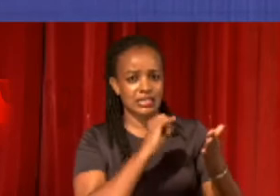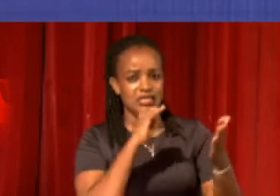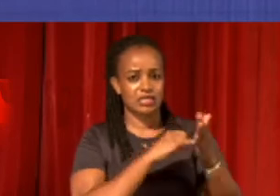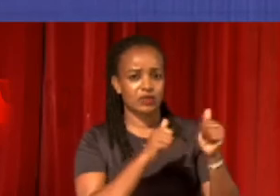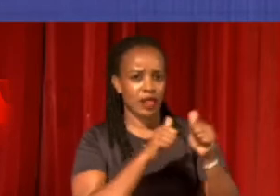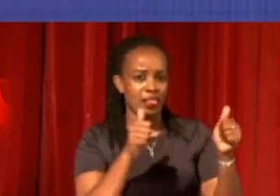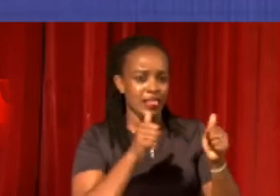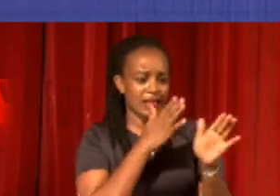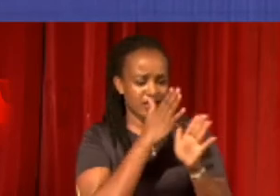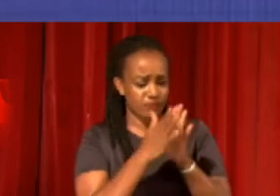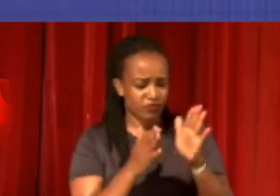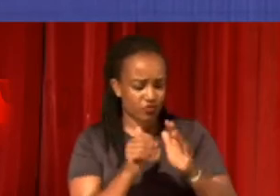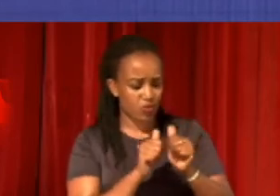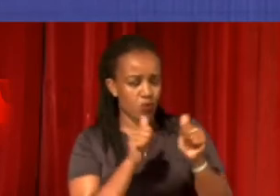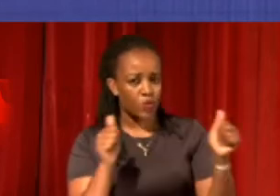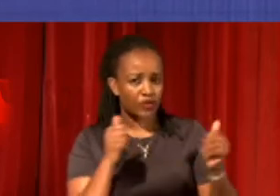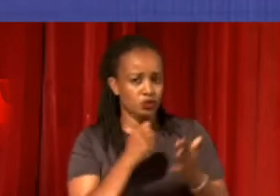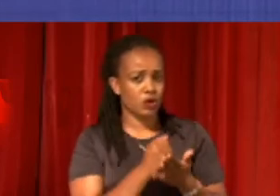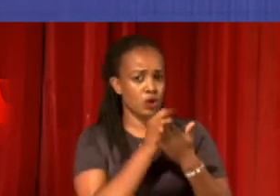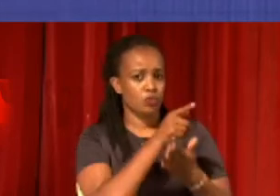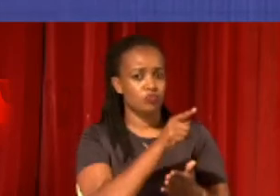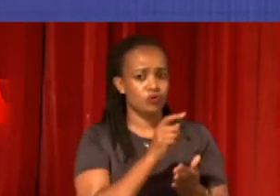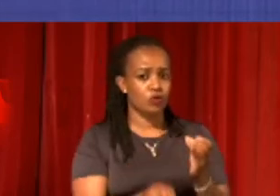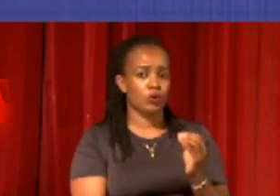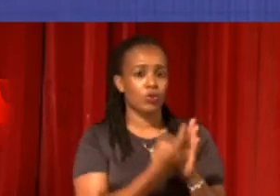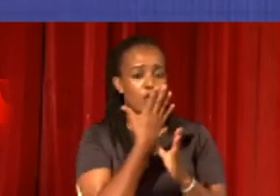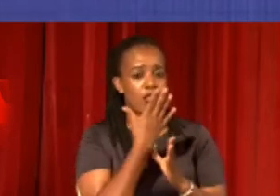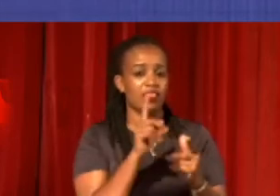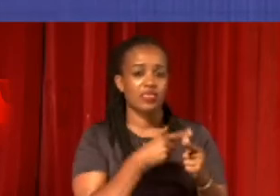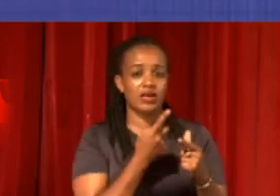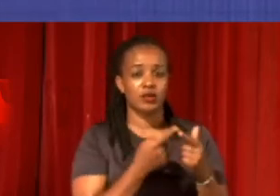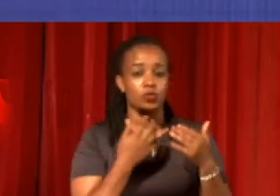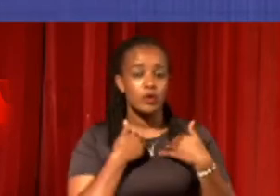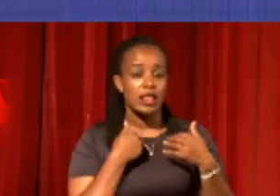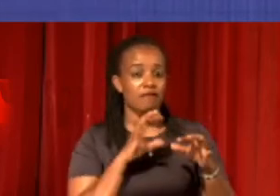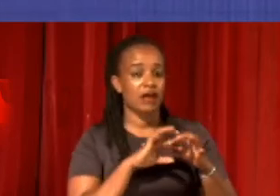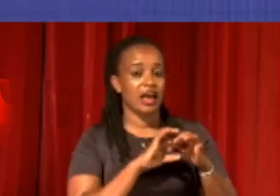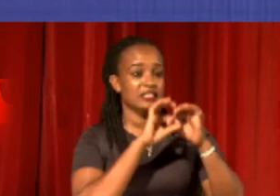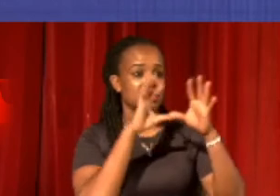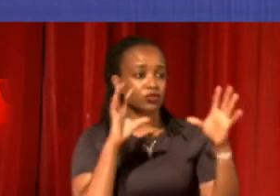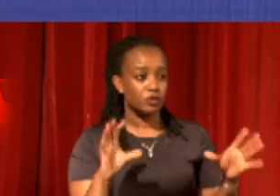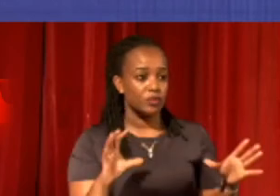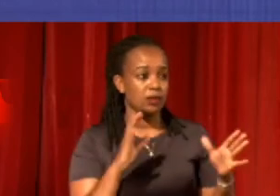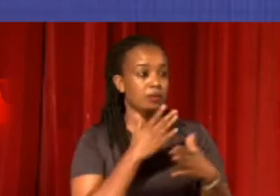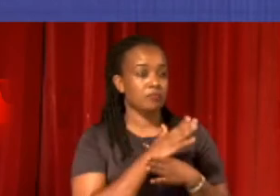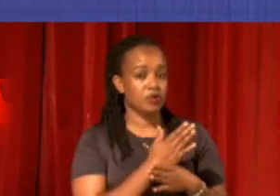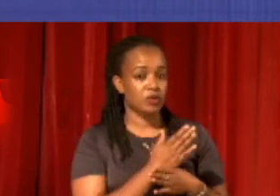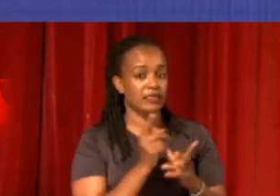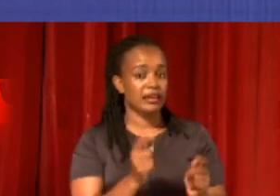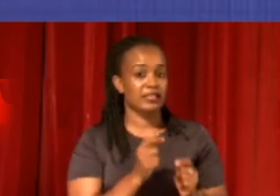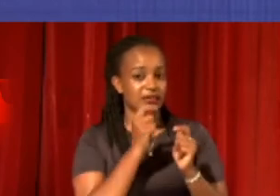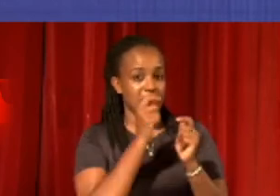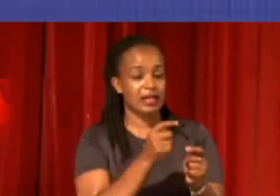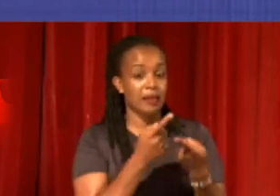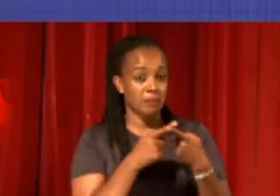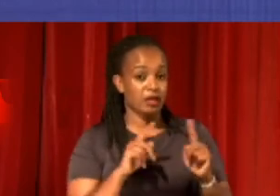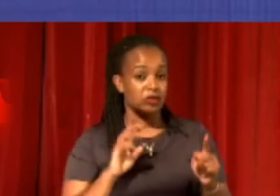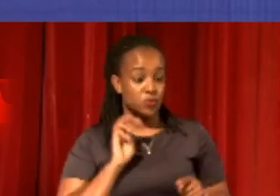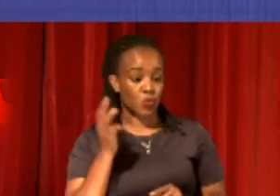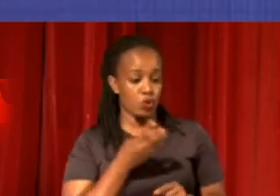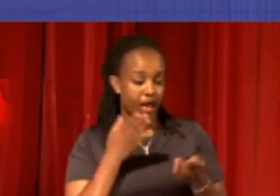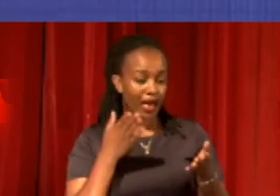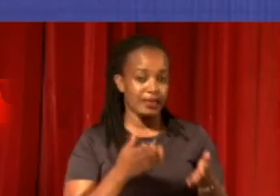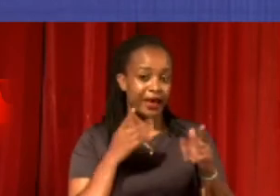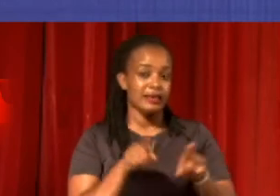in a structure that can help you to grow, then there will be a disconnect between your talent and the outcome of your talent. But we are here as